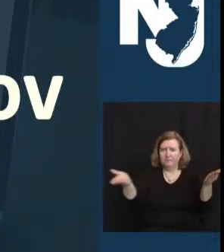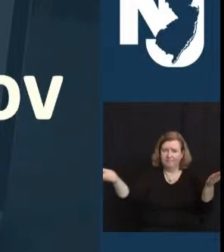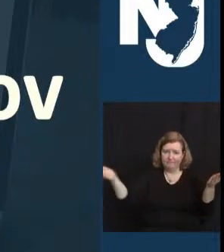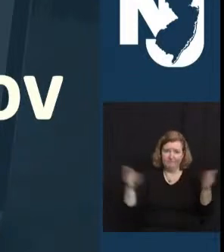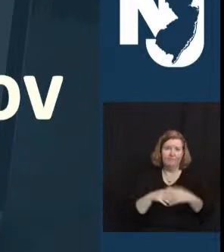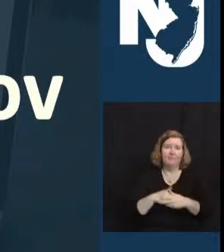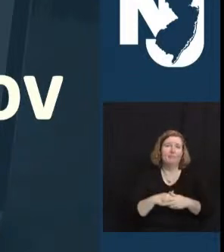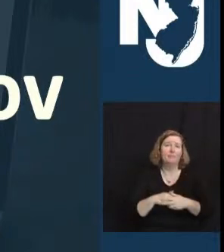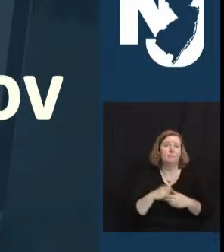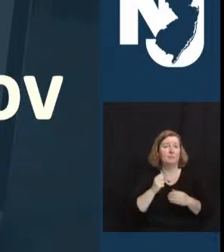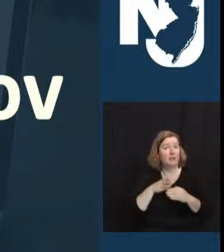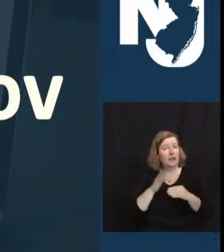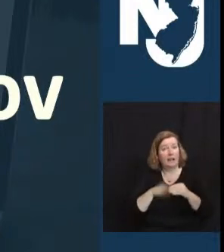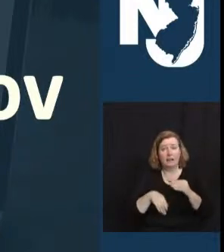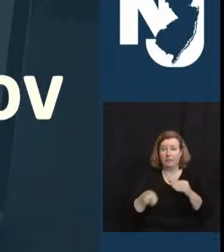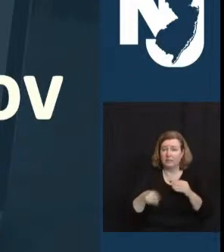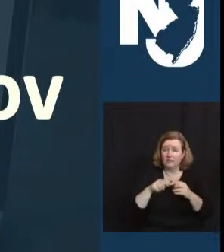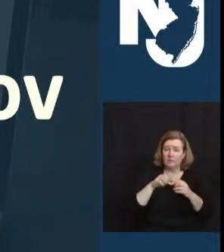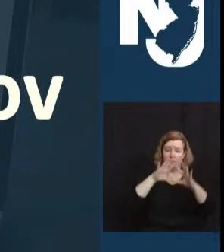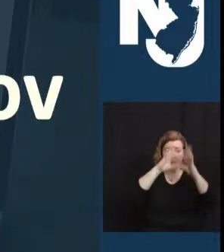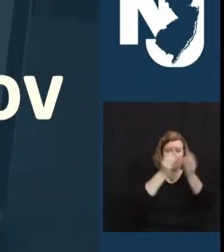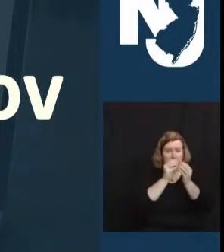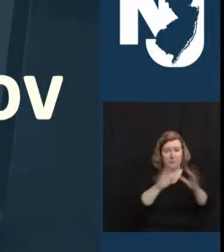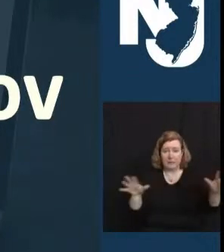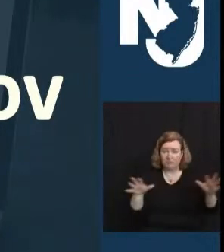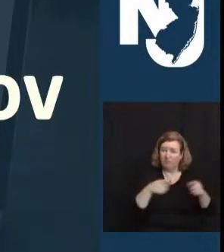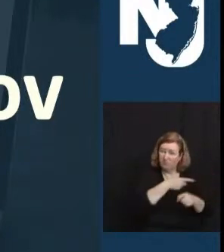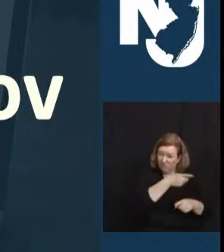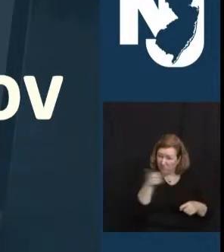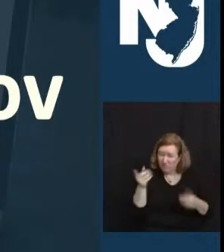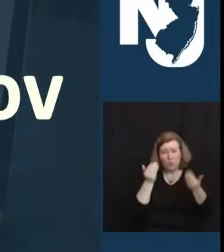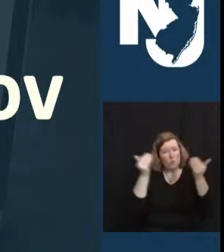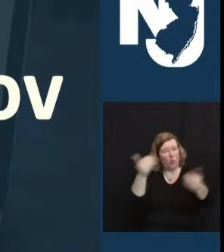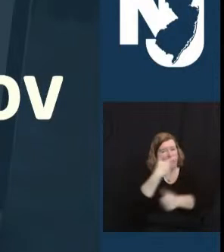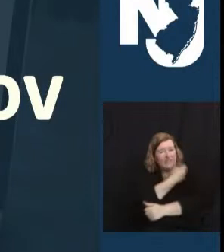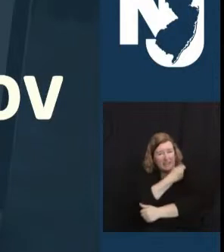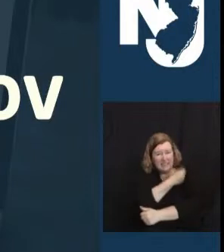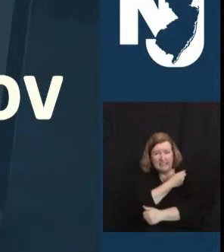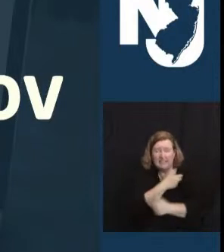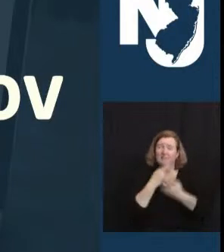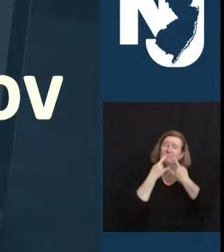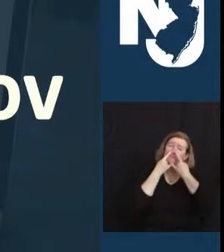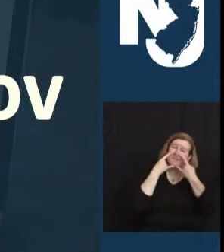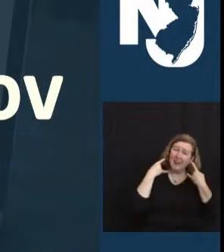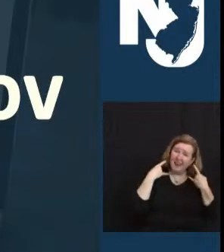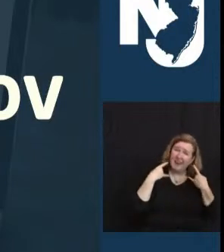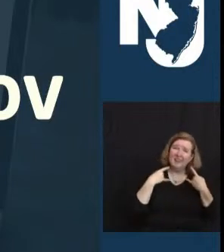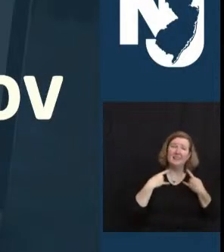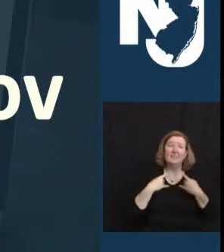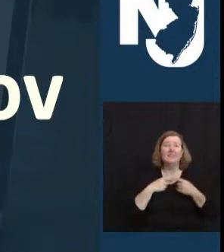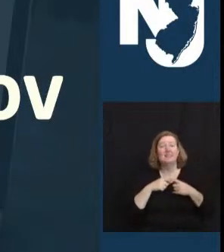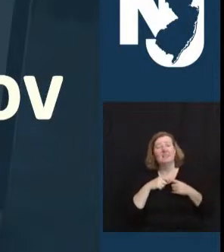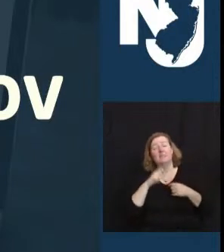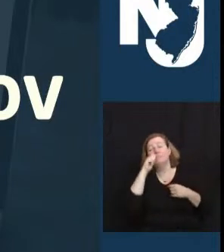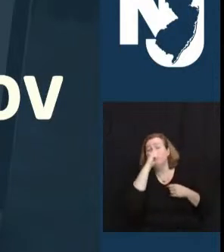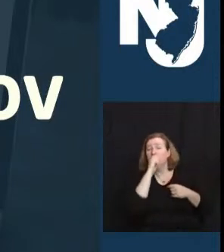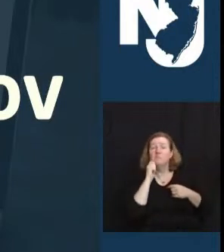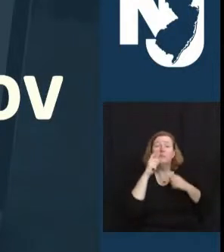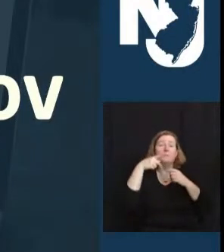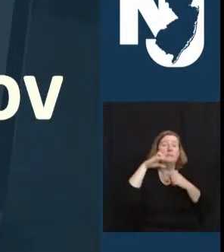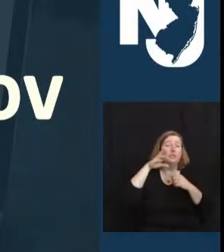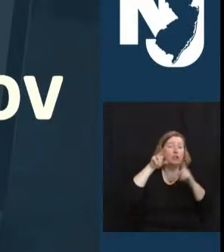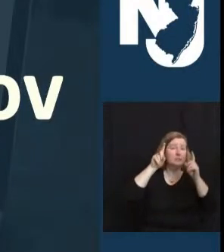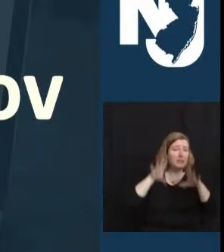power to end this pandemic. So when you get vaccinated, when you wear your mask, when you get tested, it's not just about protecting you, it's about